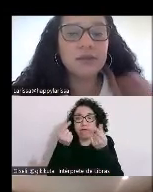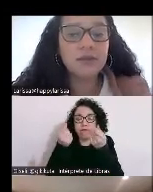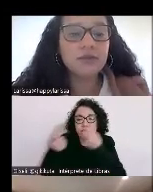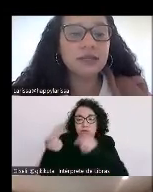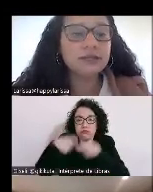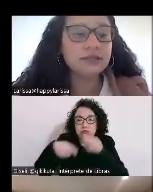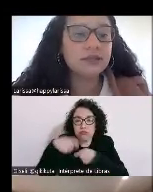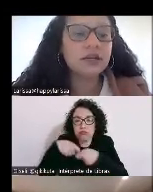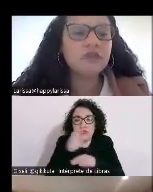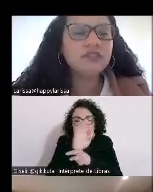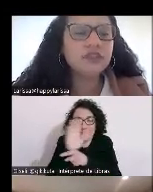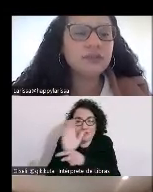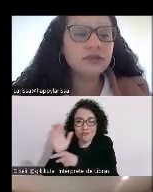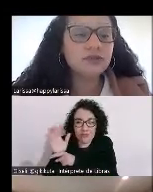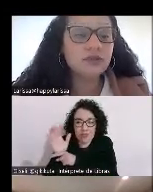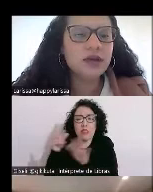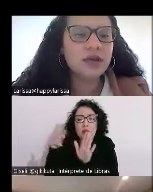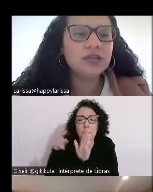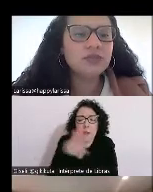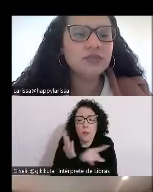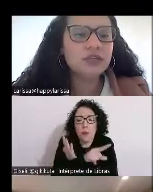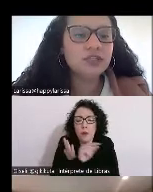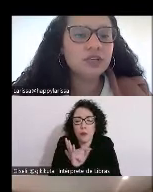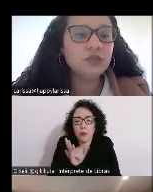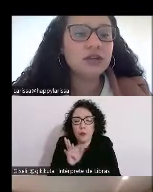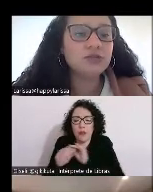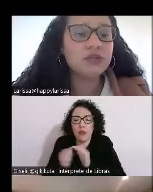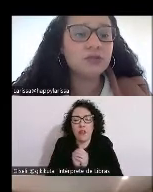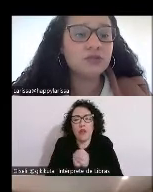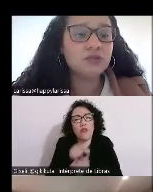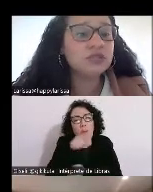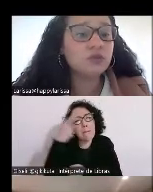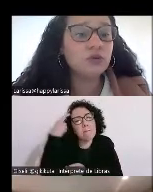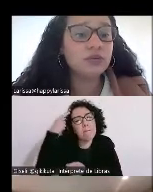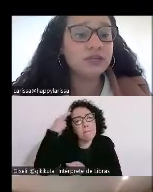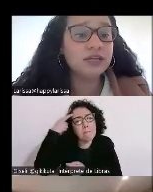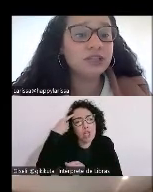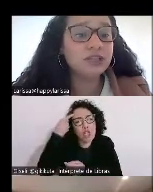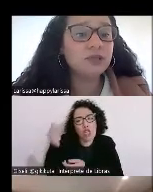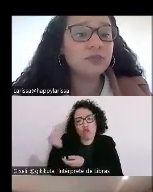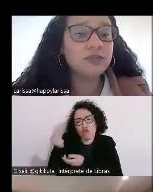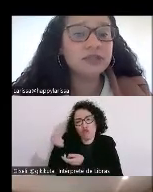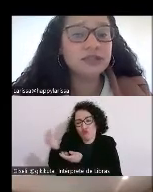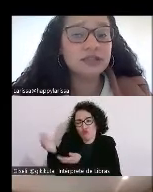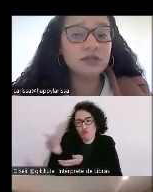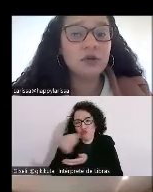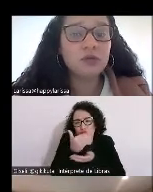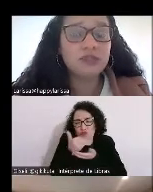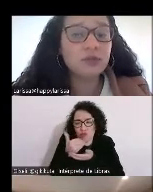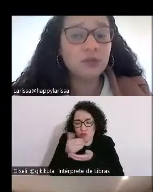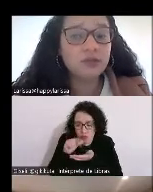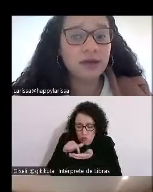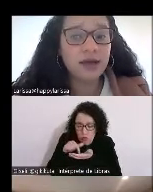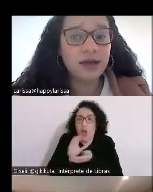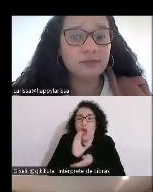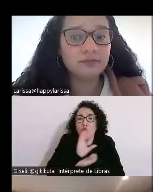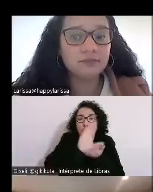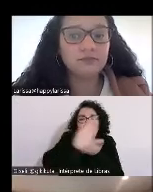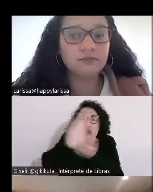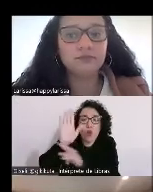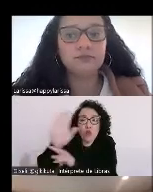primeira pergunta é assim: você já pensou em juntar dinheiro para ajudar pessoas na sua comunidade que podem precisar de alguma coisa e não podem